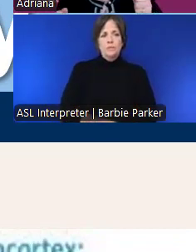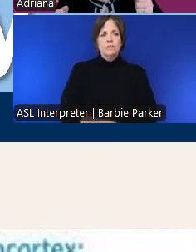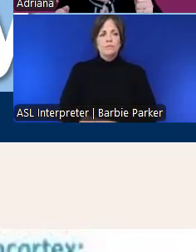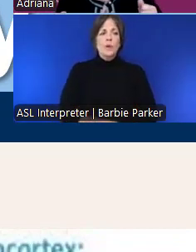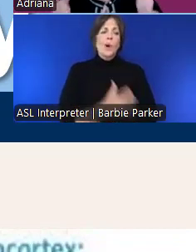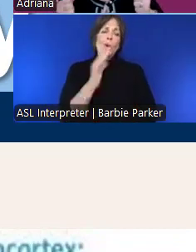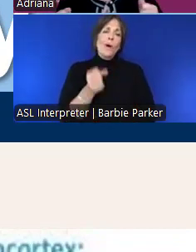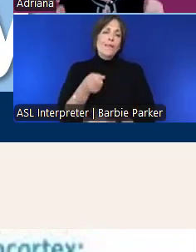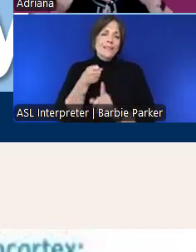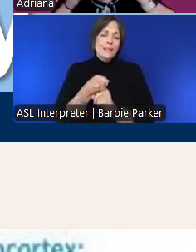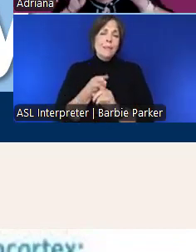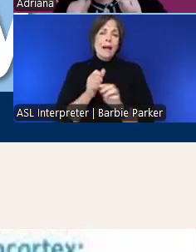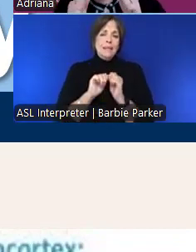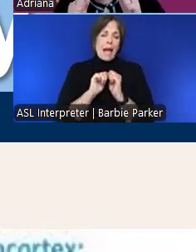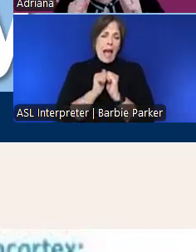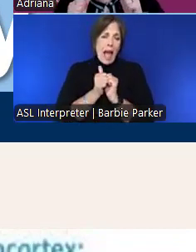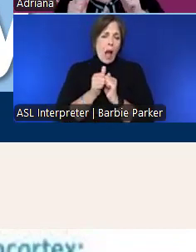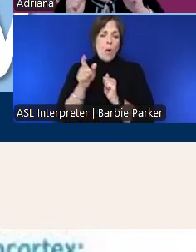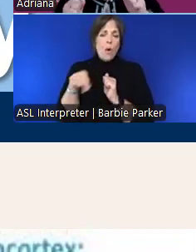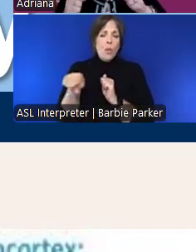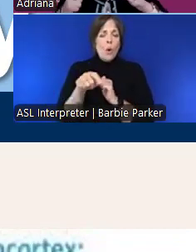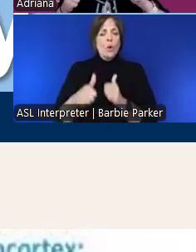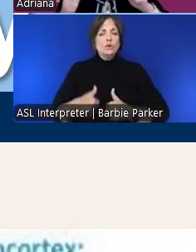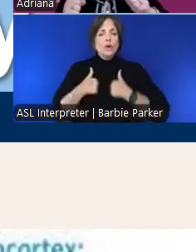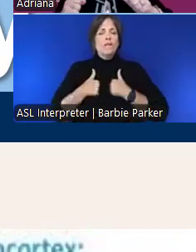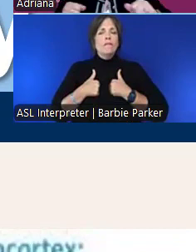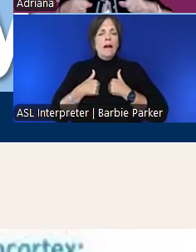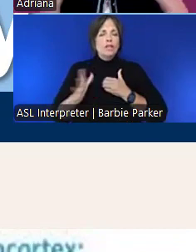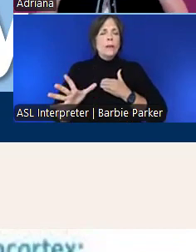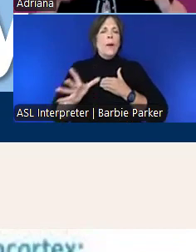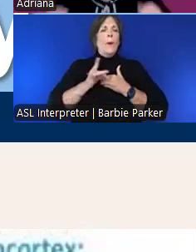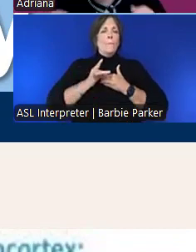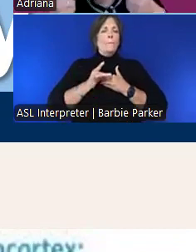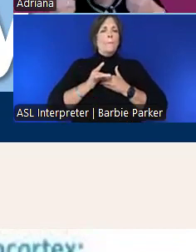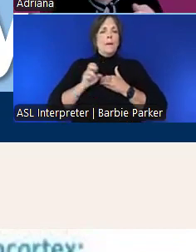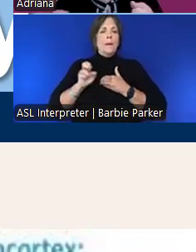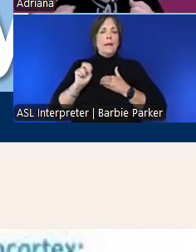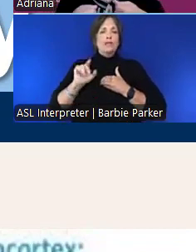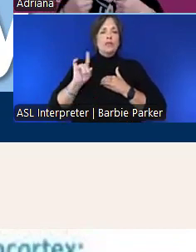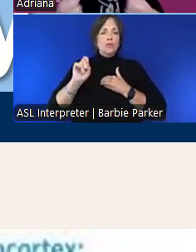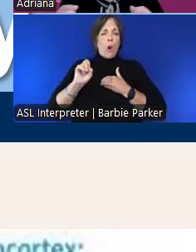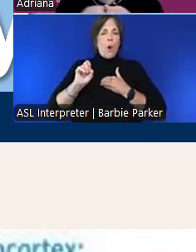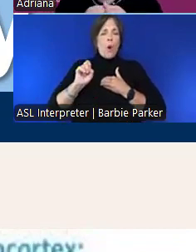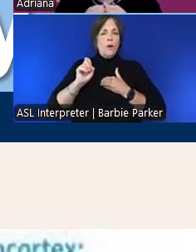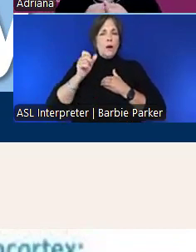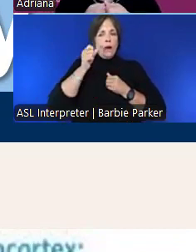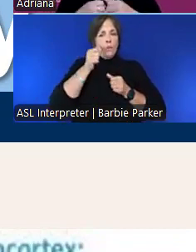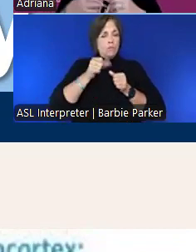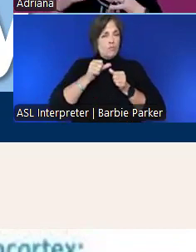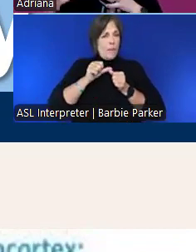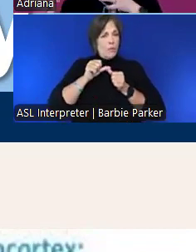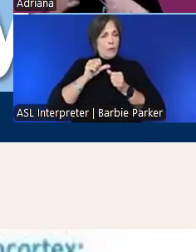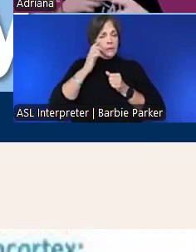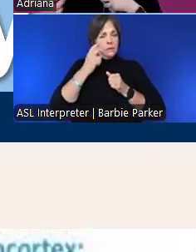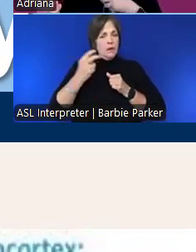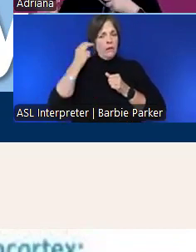the way that survivors encode memories, and then our, and then people's ability to then share what has happened to them. And it's